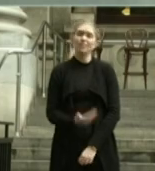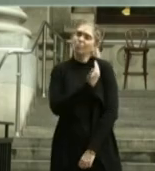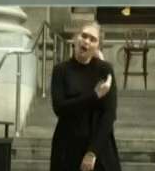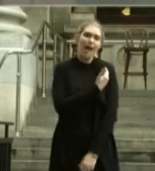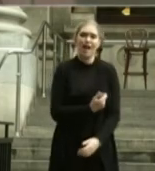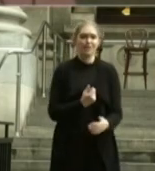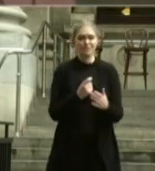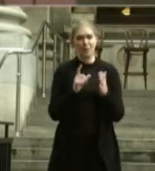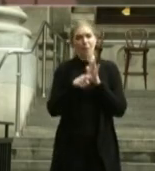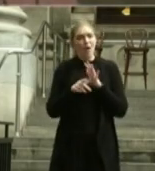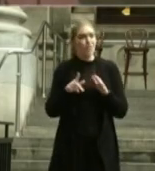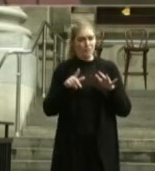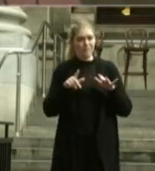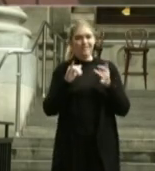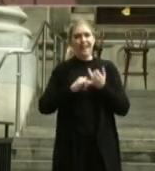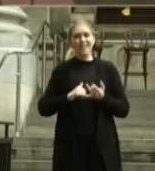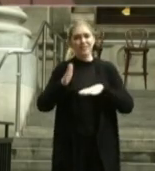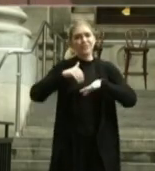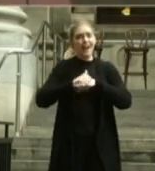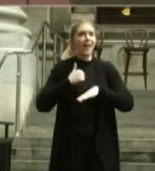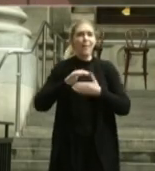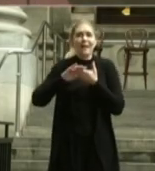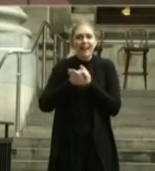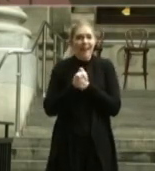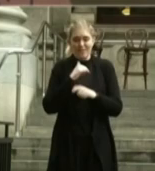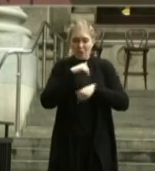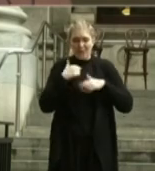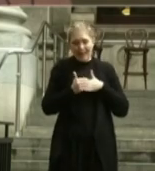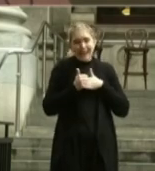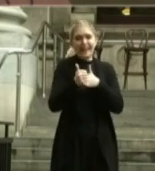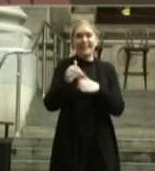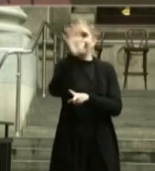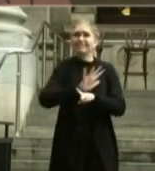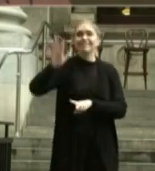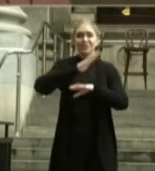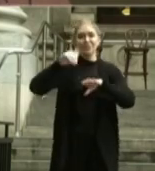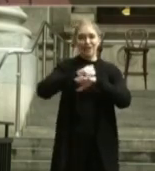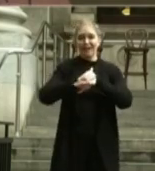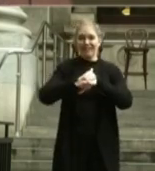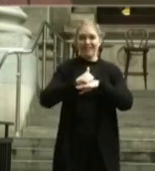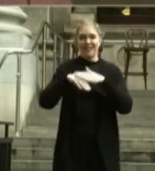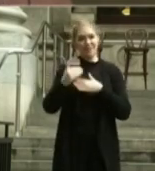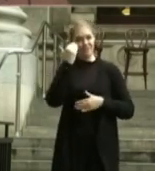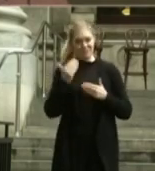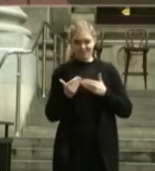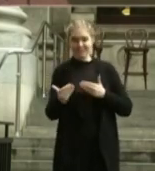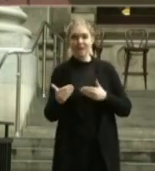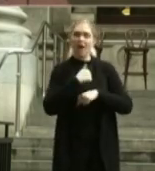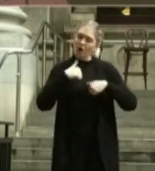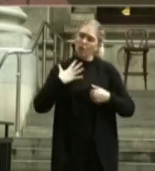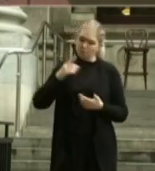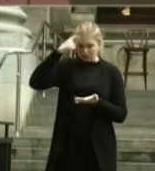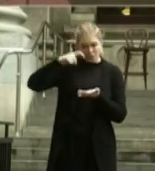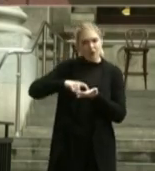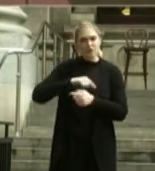It's a proud moment for South Australia, and I'm glad that we are leading the nation in going forward. I'd like to acknowledge that we are